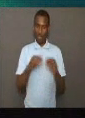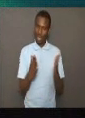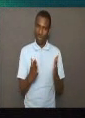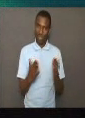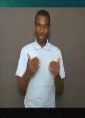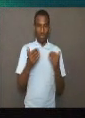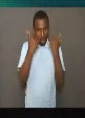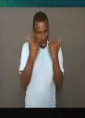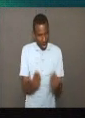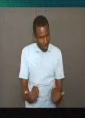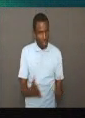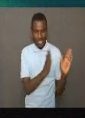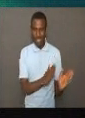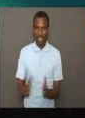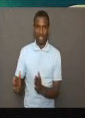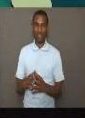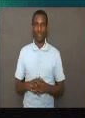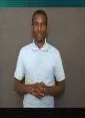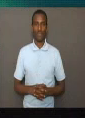Students, let's get ready.